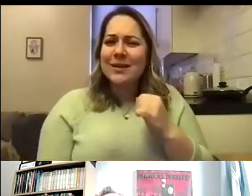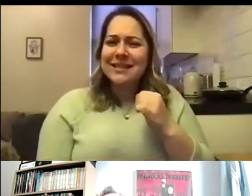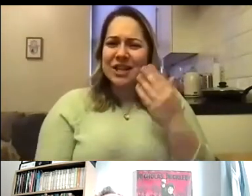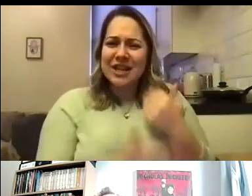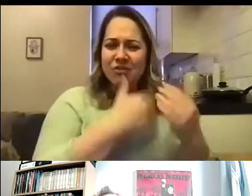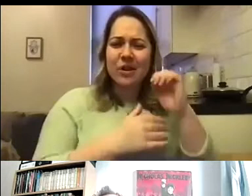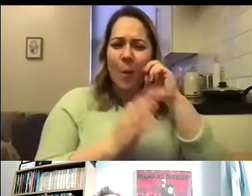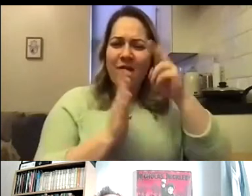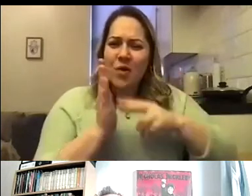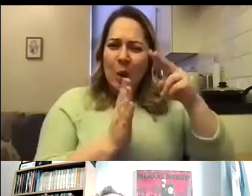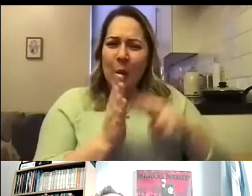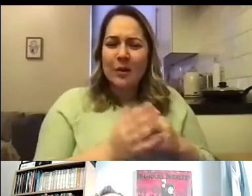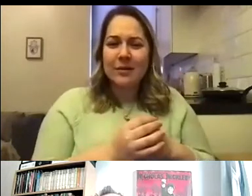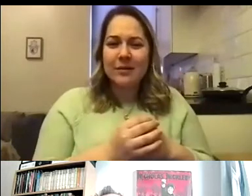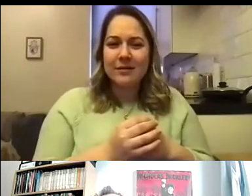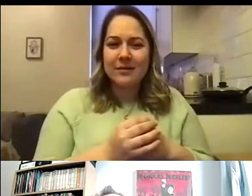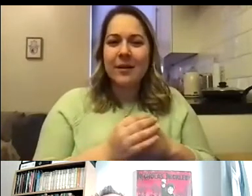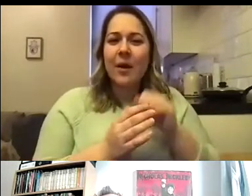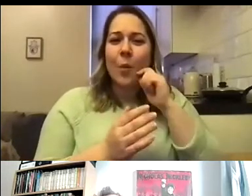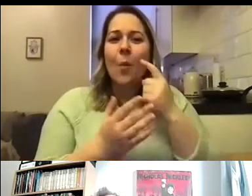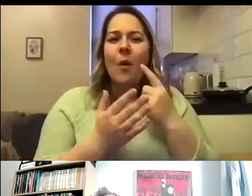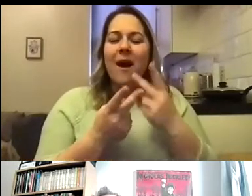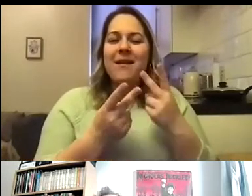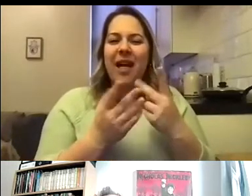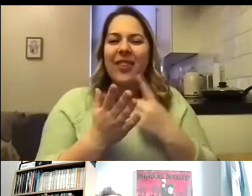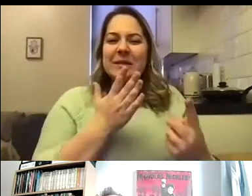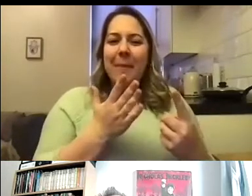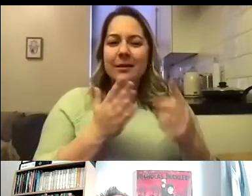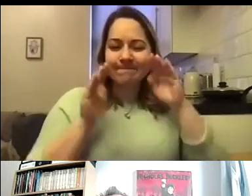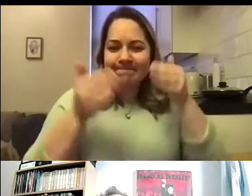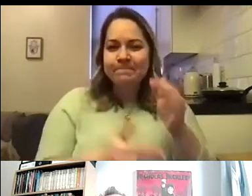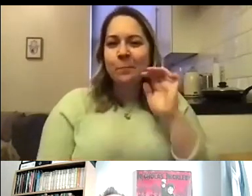living in East London. Well, we'll have another independence referendum. I'll do something.